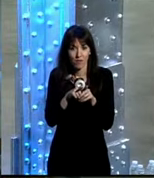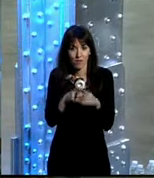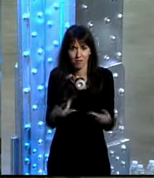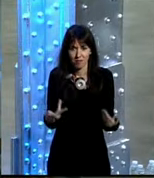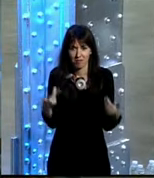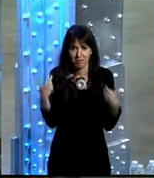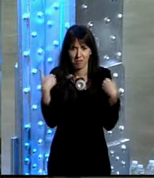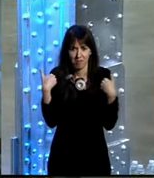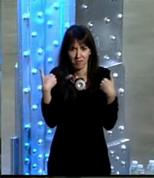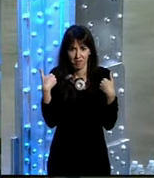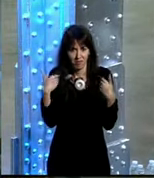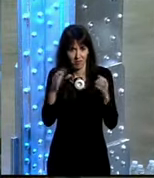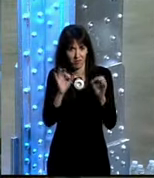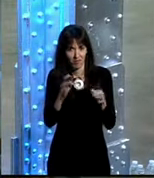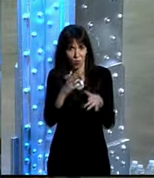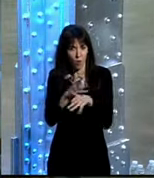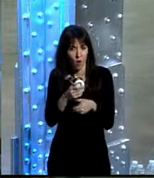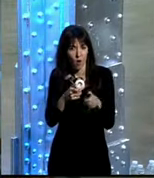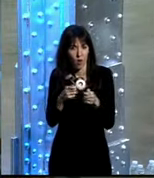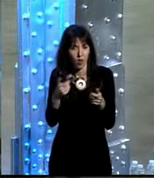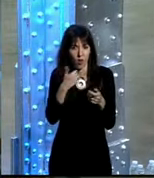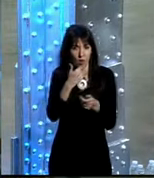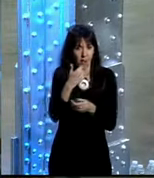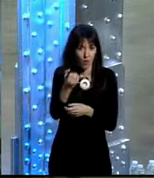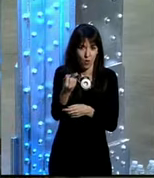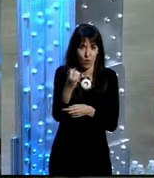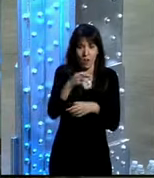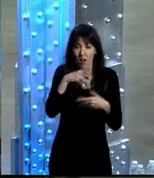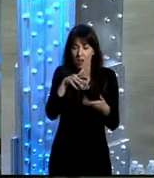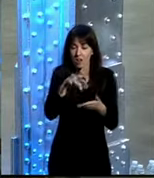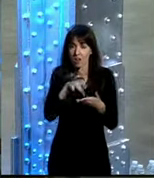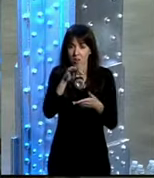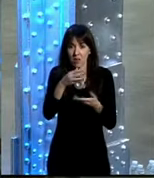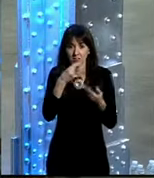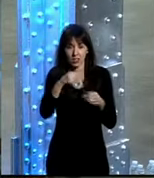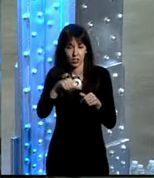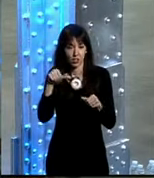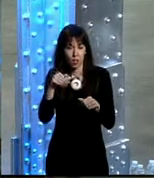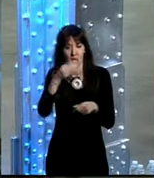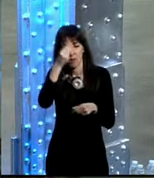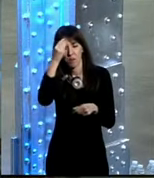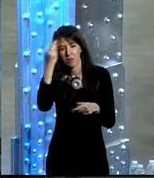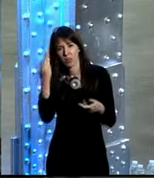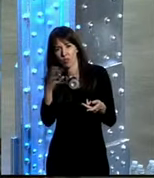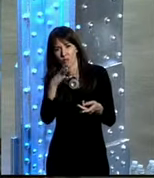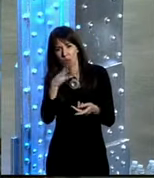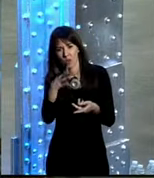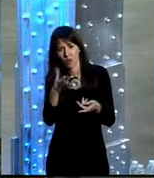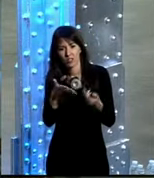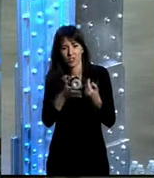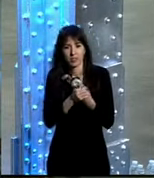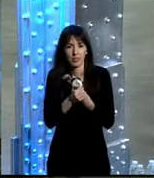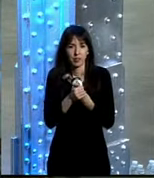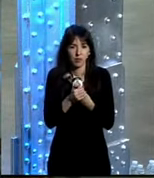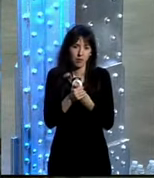as storytelling. And so I don't think, I don't think it's about one particular mode being the